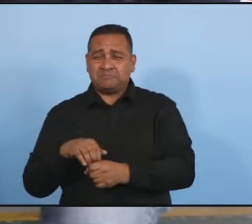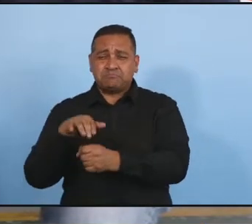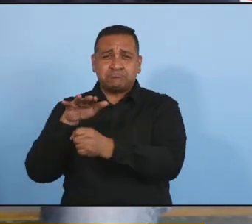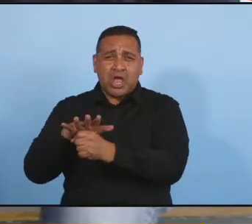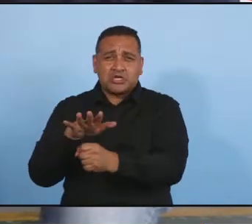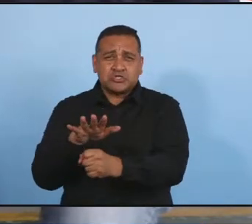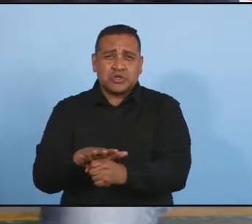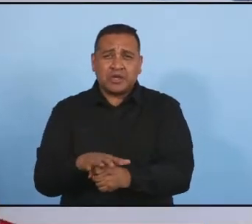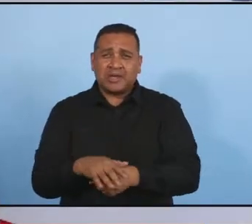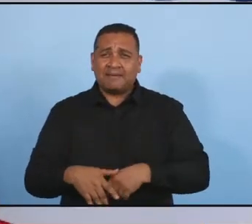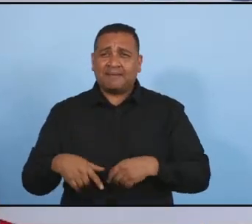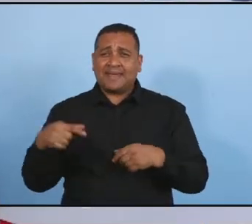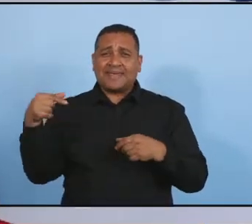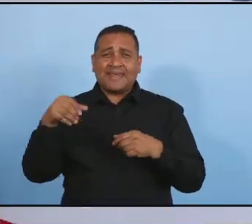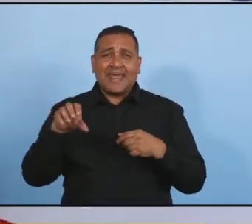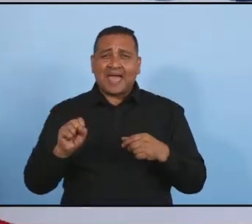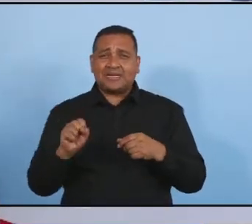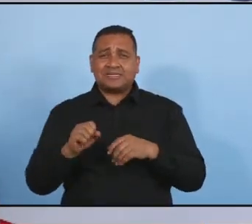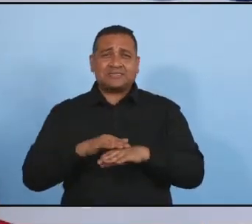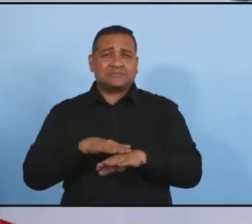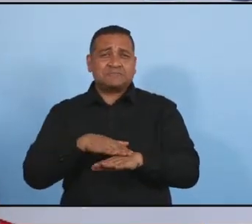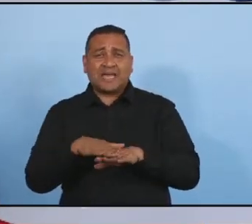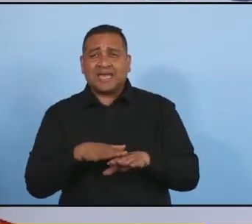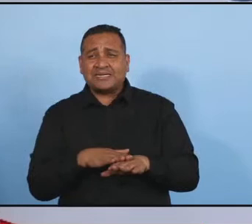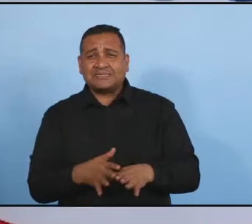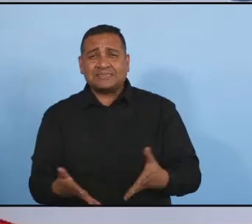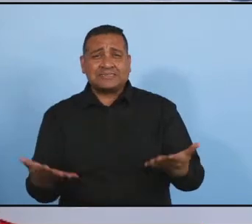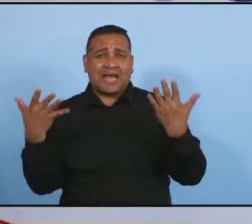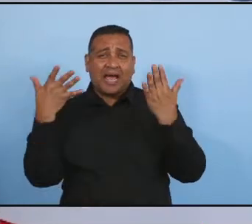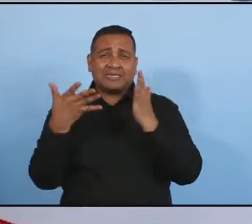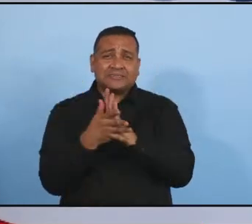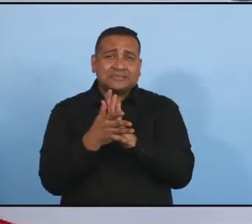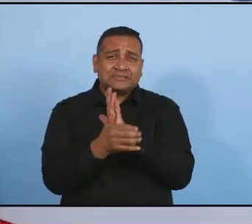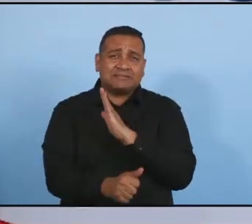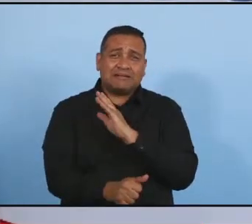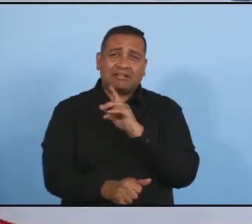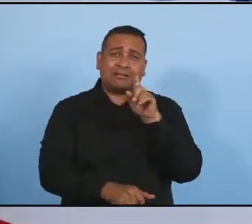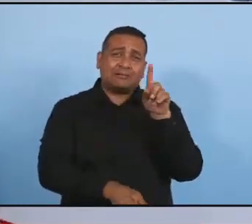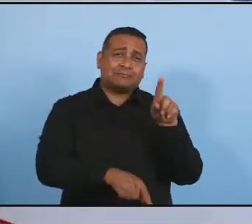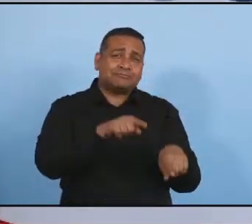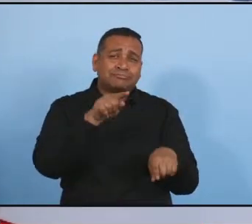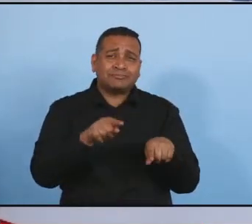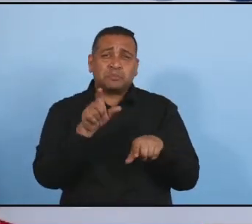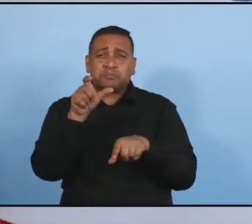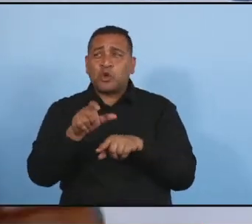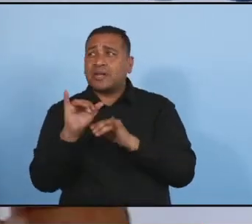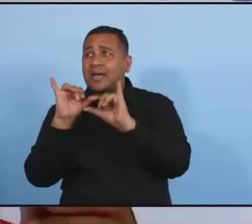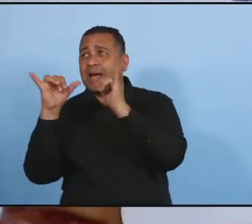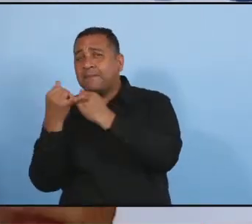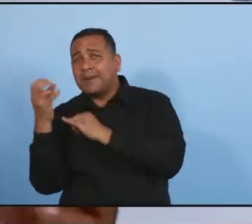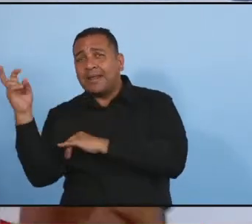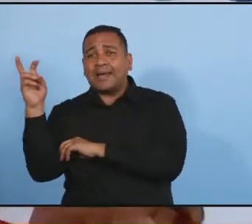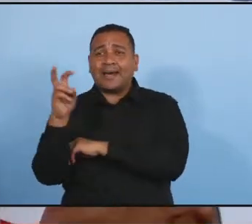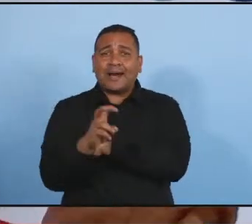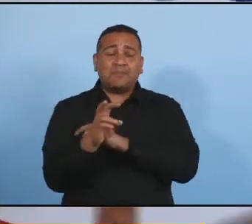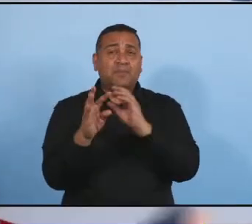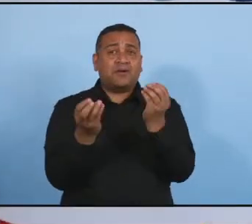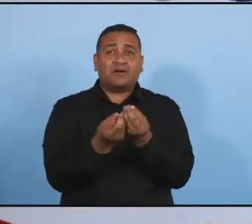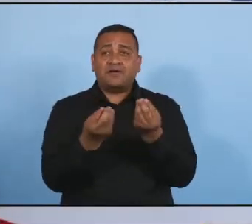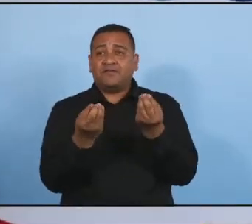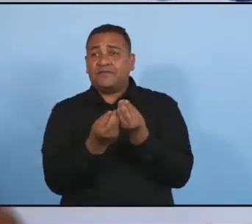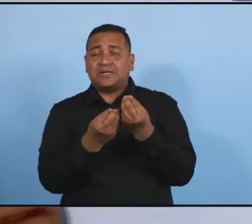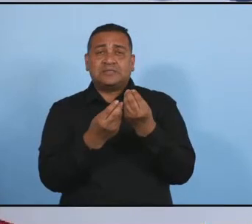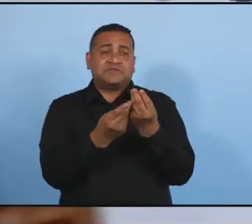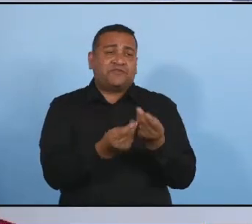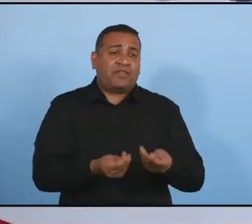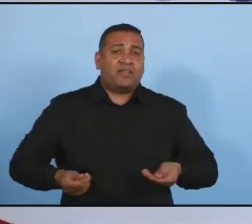You're having basic hand skills. You can take any student to any machine. With any piece of material, you can teach